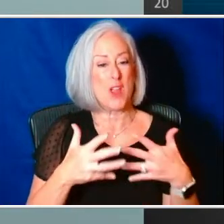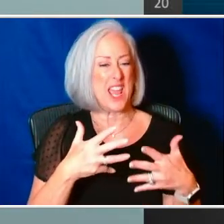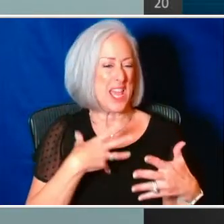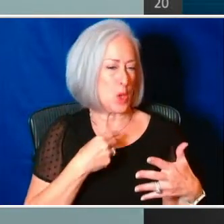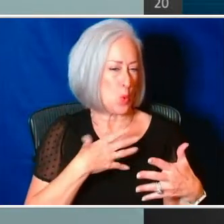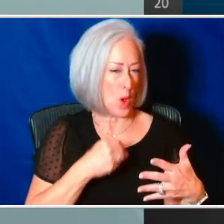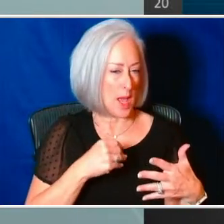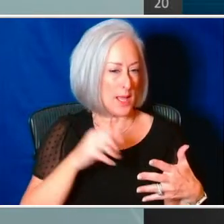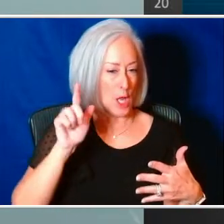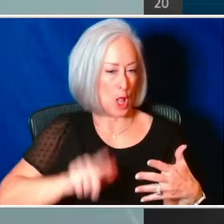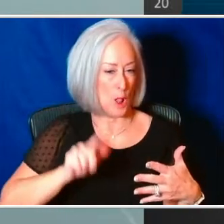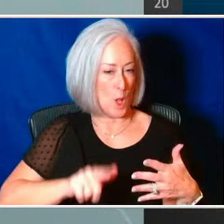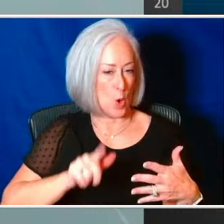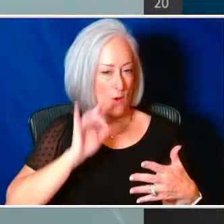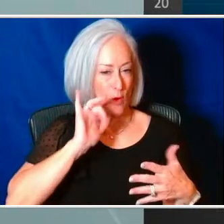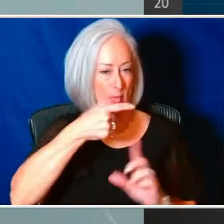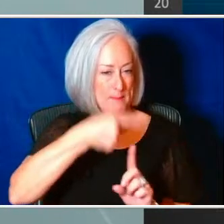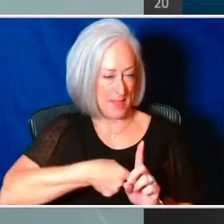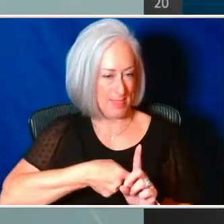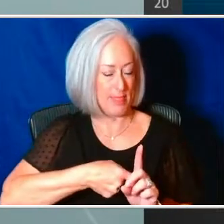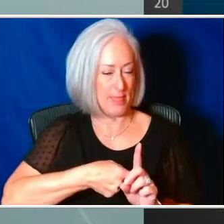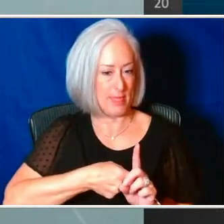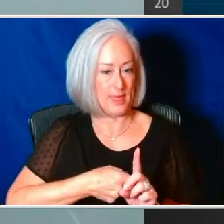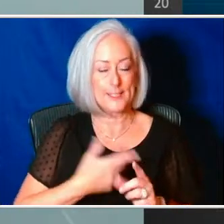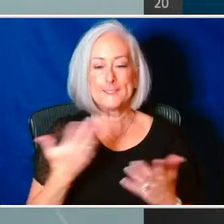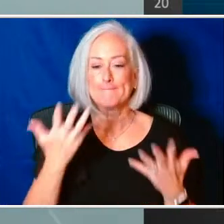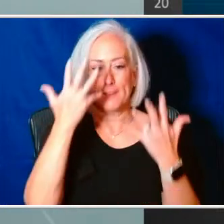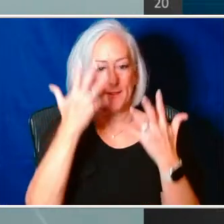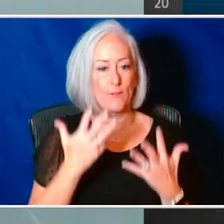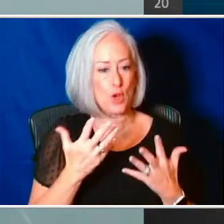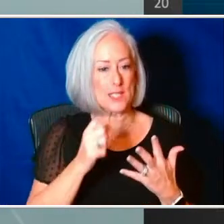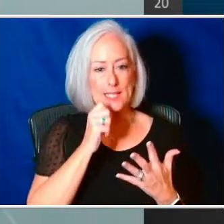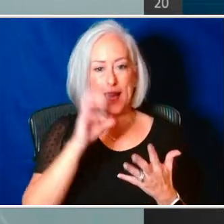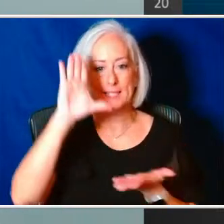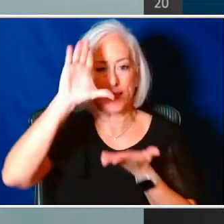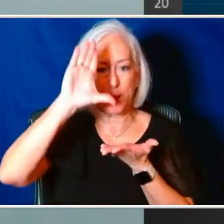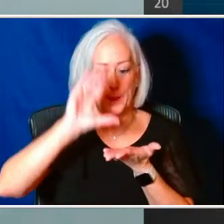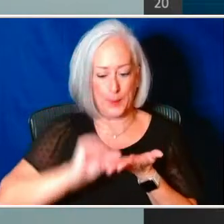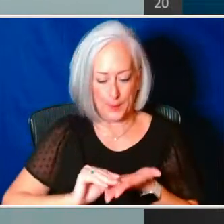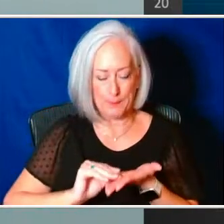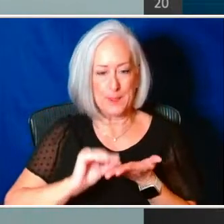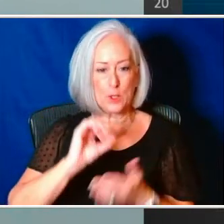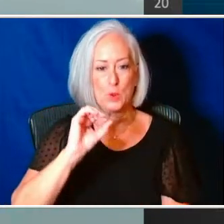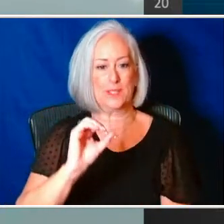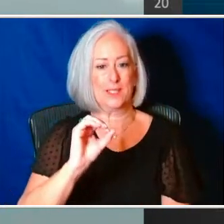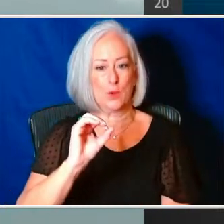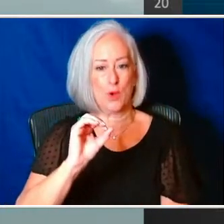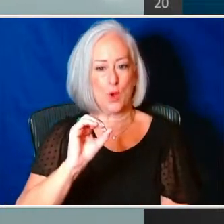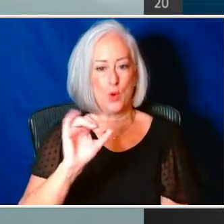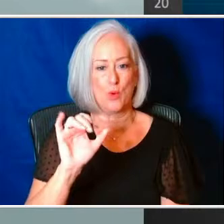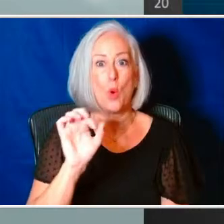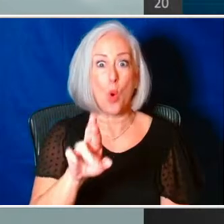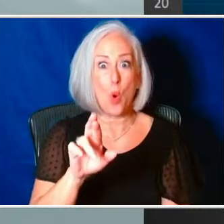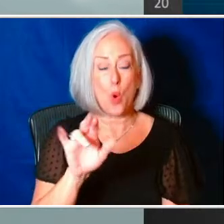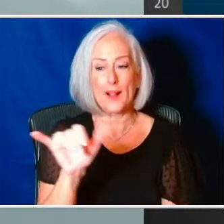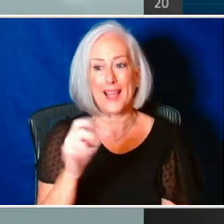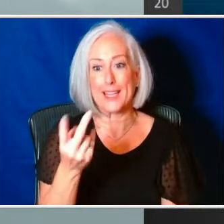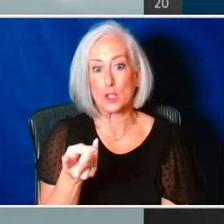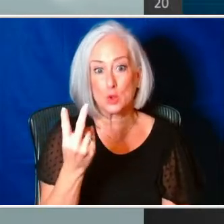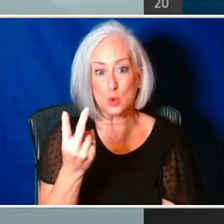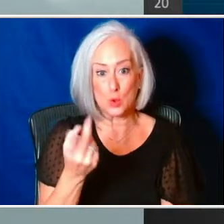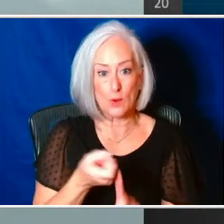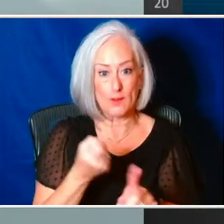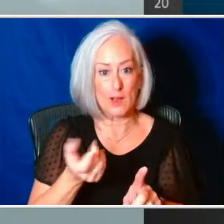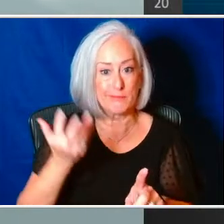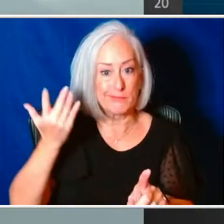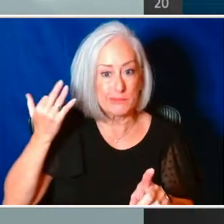that month. So unfortunately, haven't seen that dip to 0 or 2 cases like we had early on. But again, for